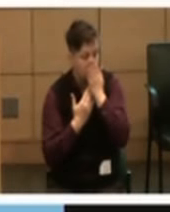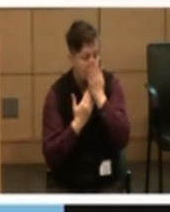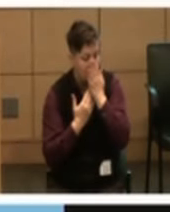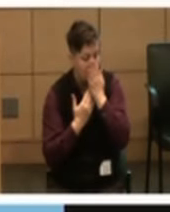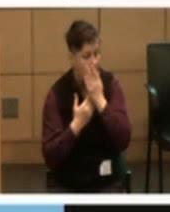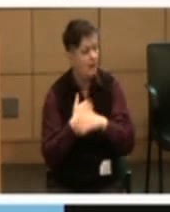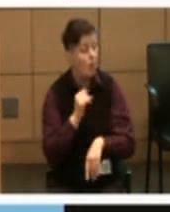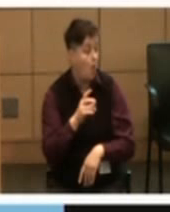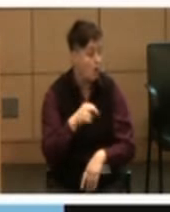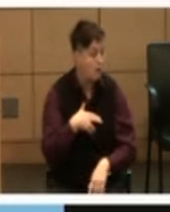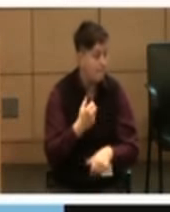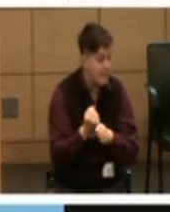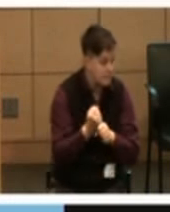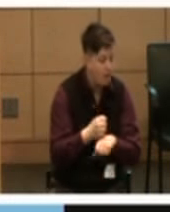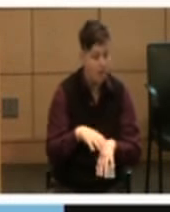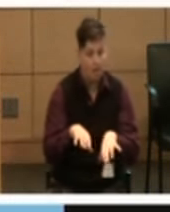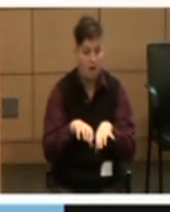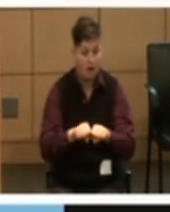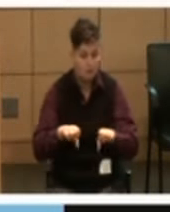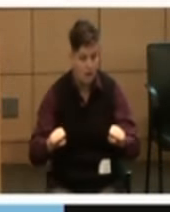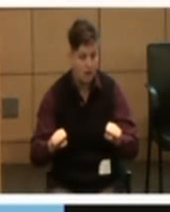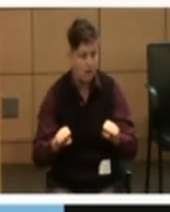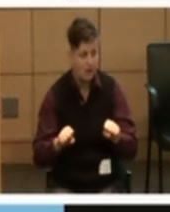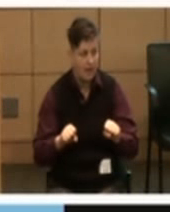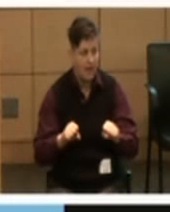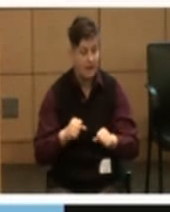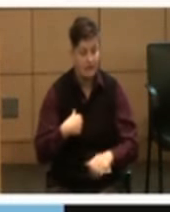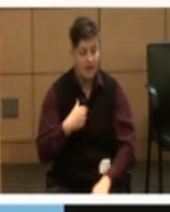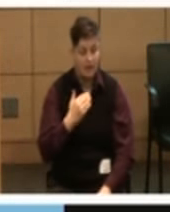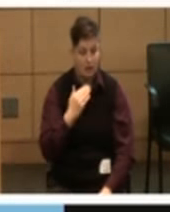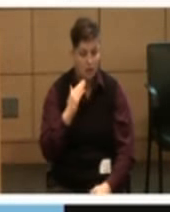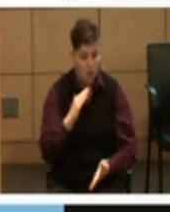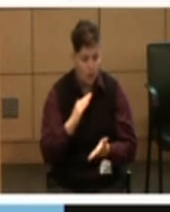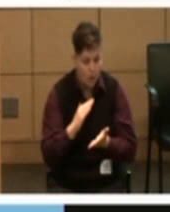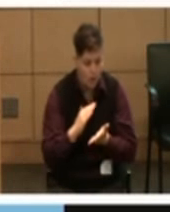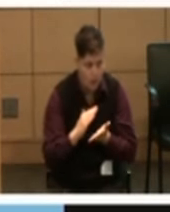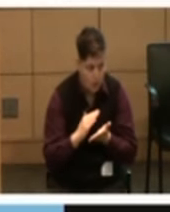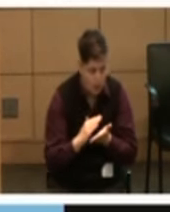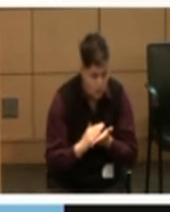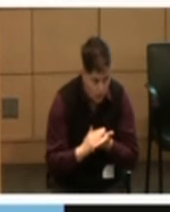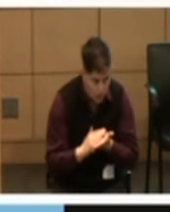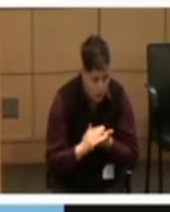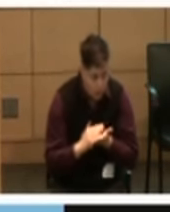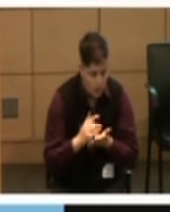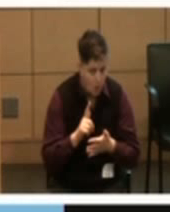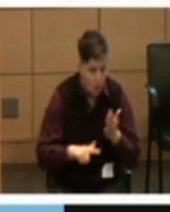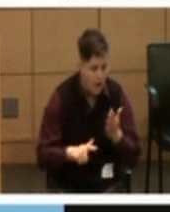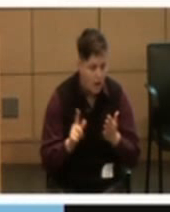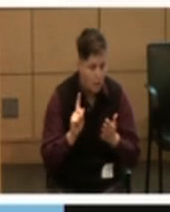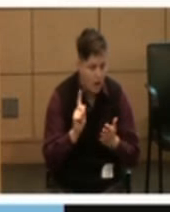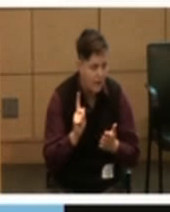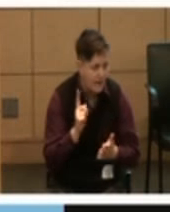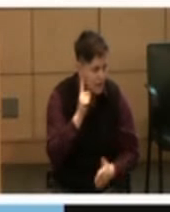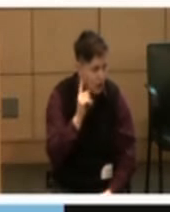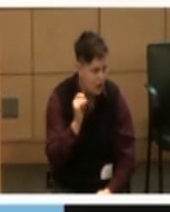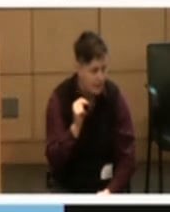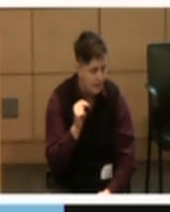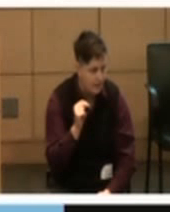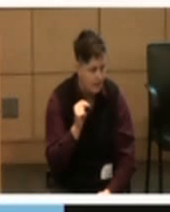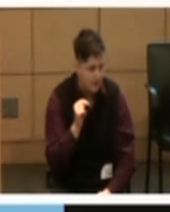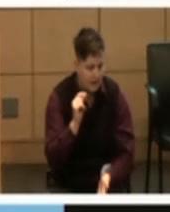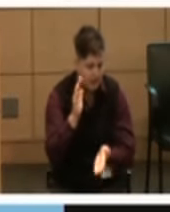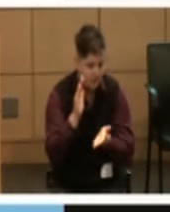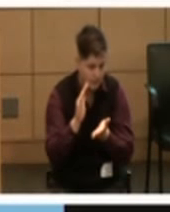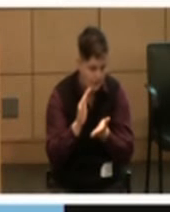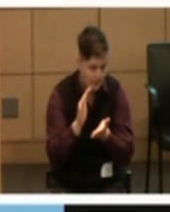we're varying the level at which they repeat that back correctly. And then we also have speech recognition scores, which